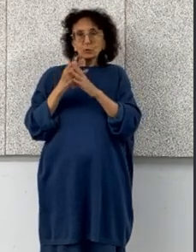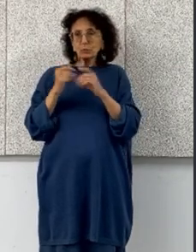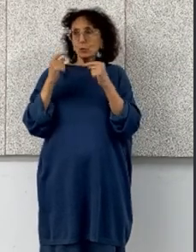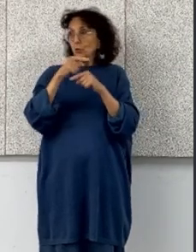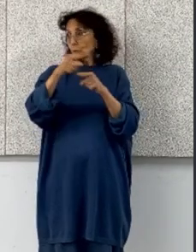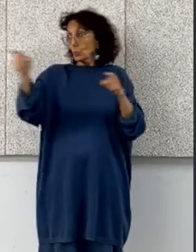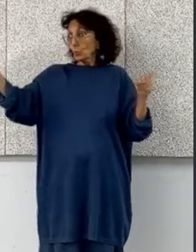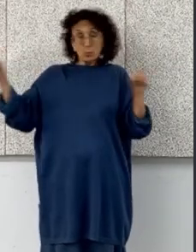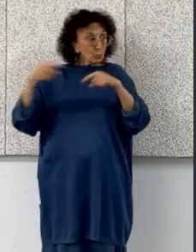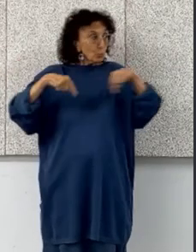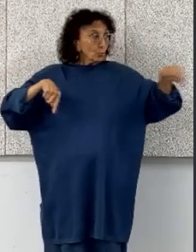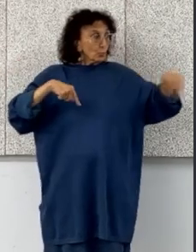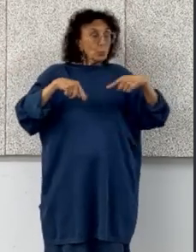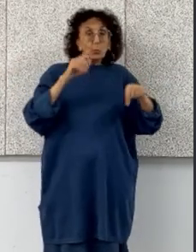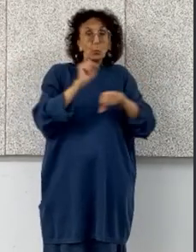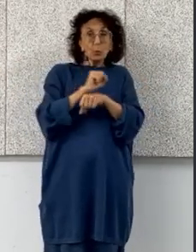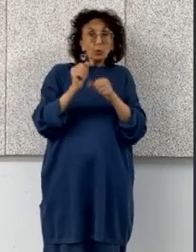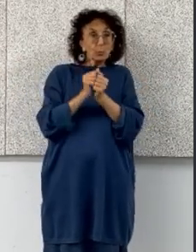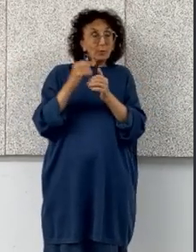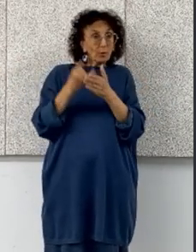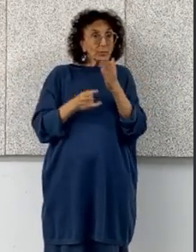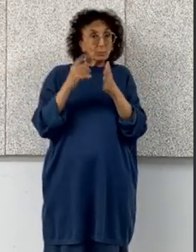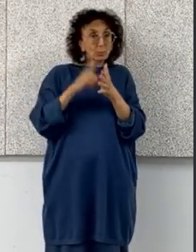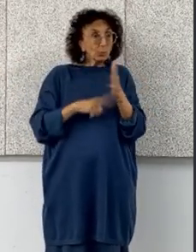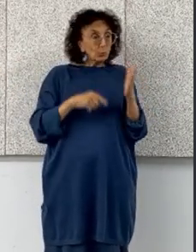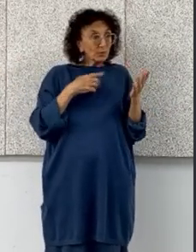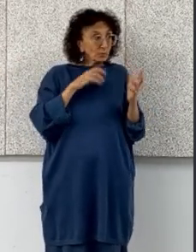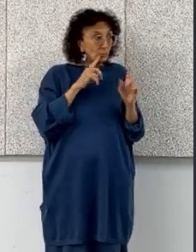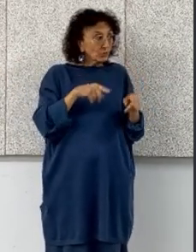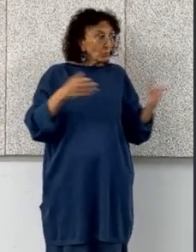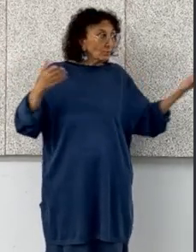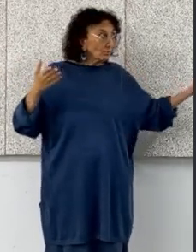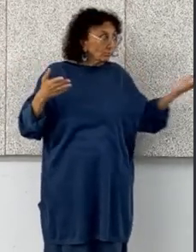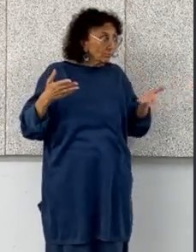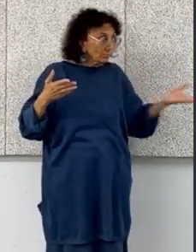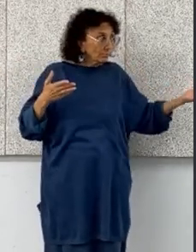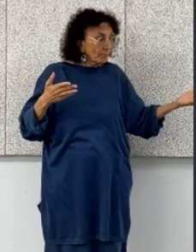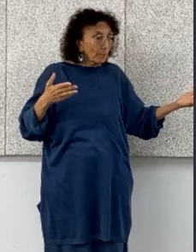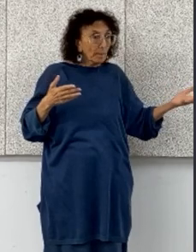who work with artists, what do you have a response to share?